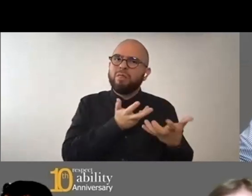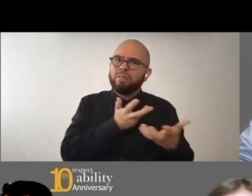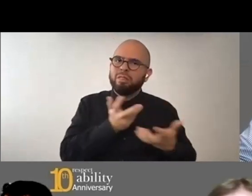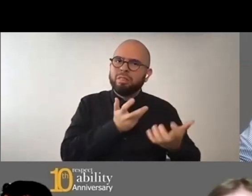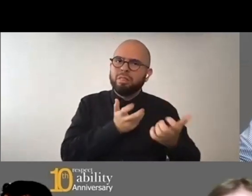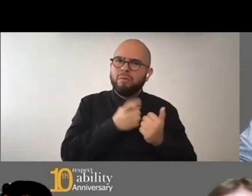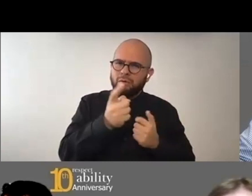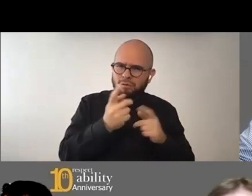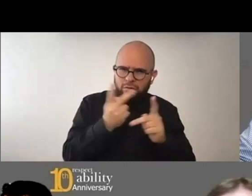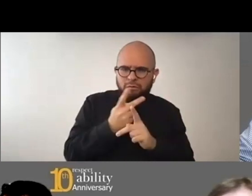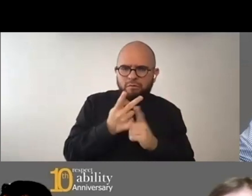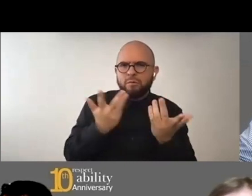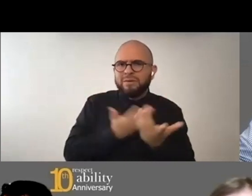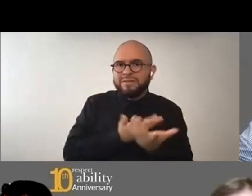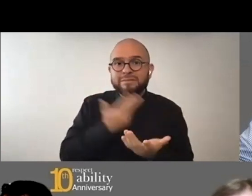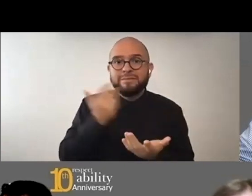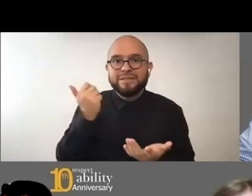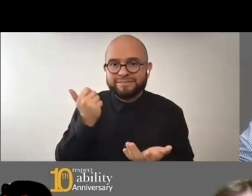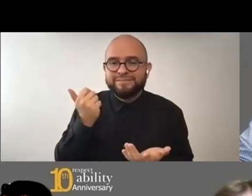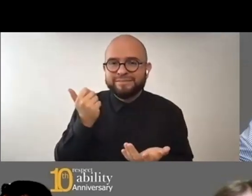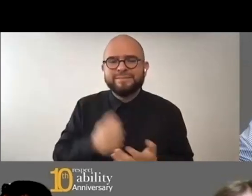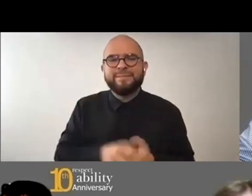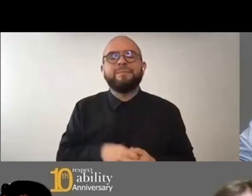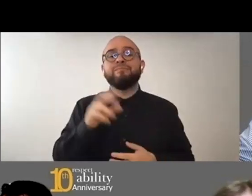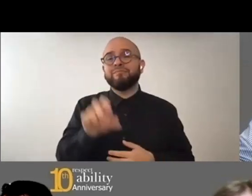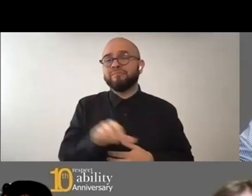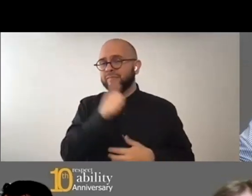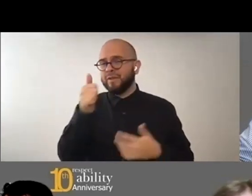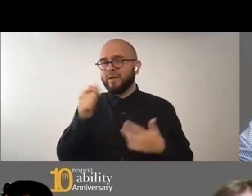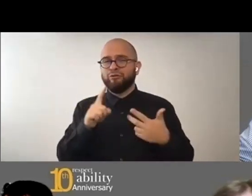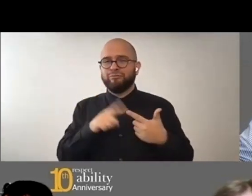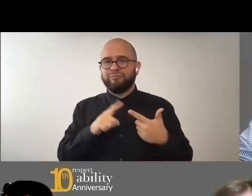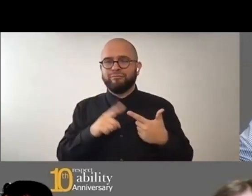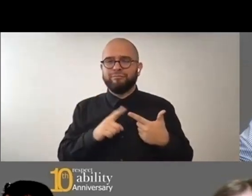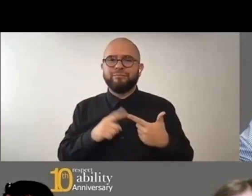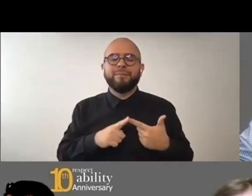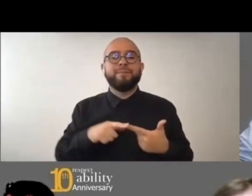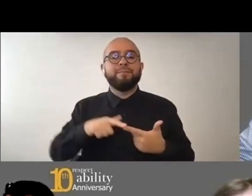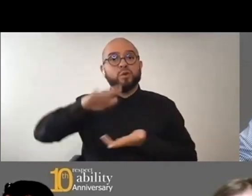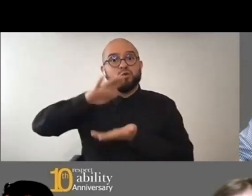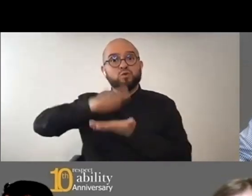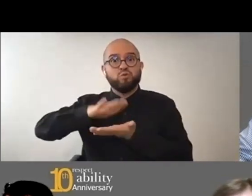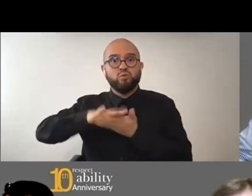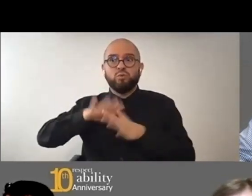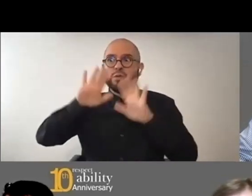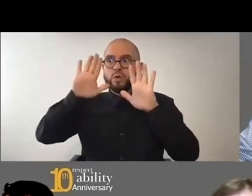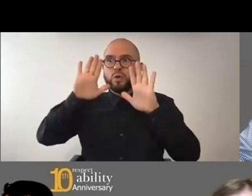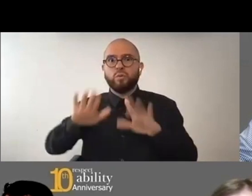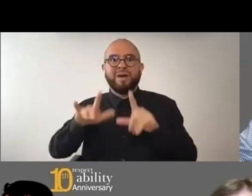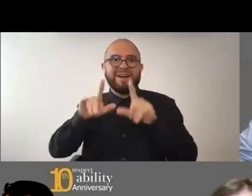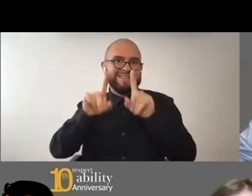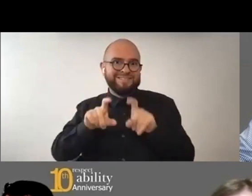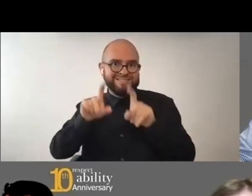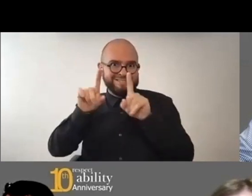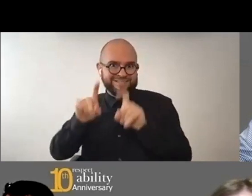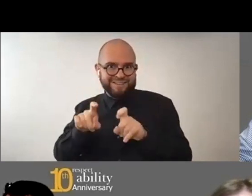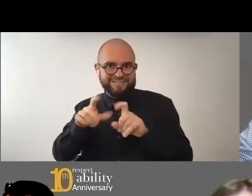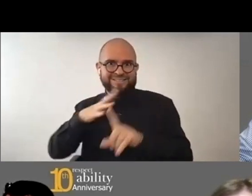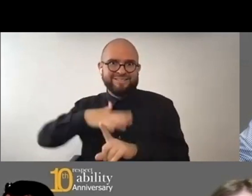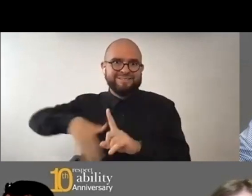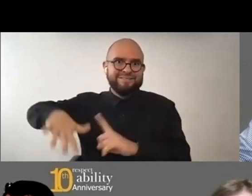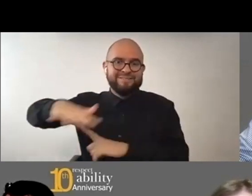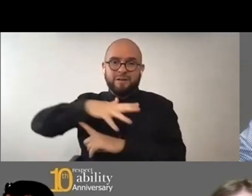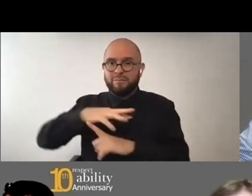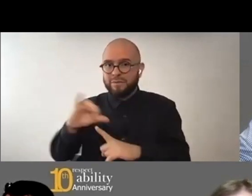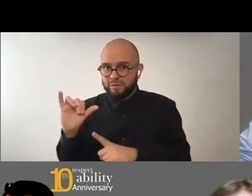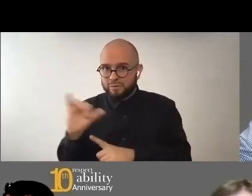other way to use school as a testing ground is to make the environment